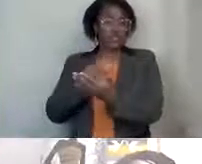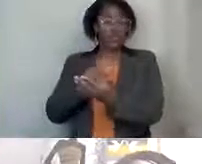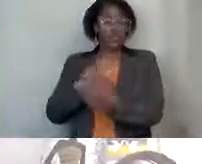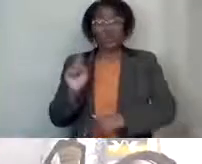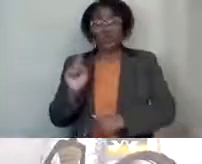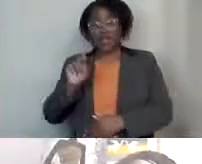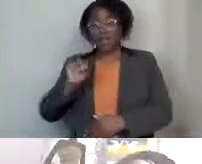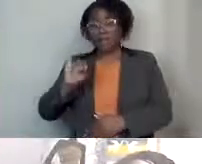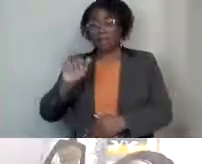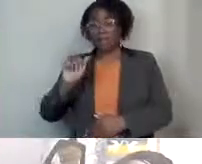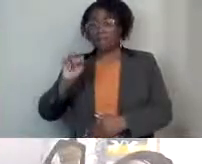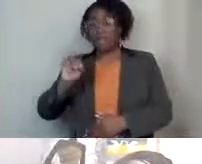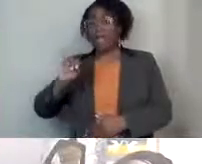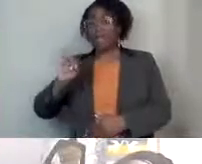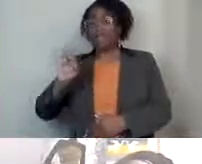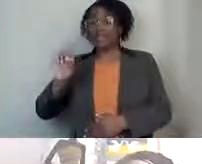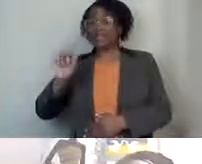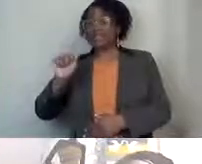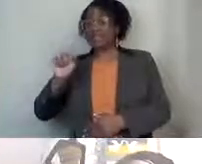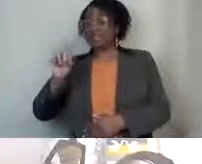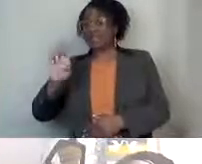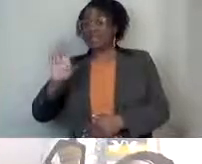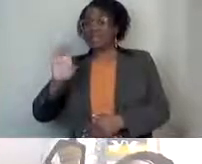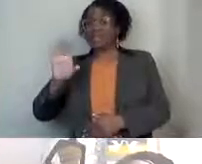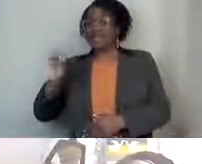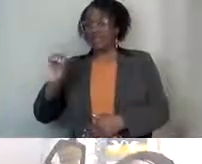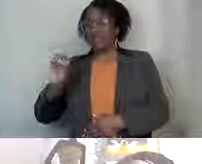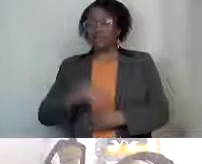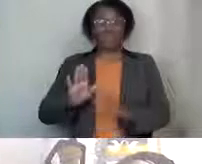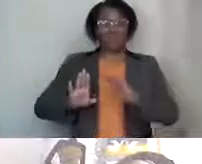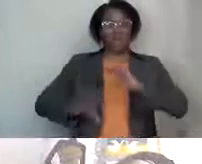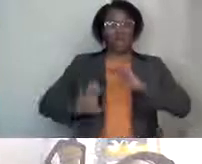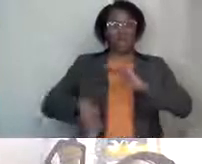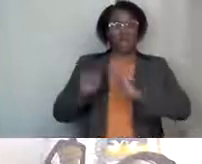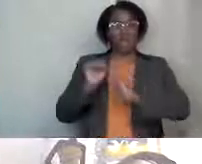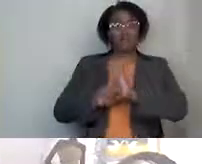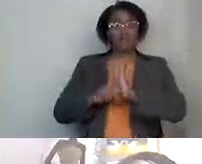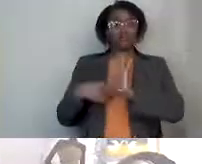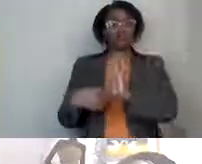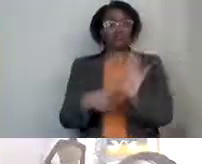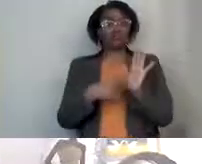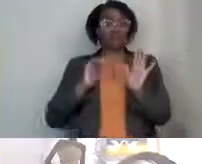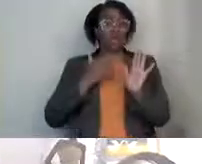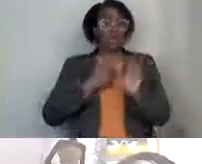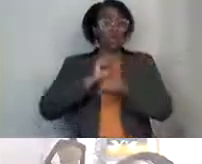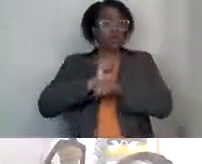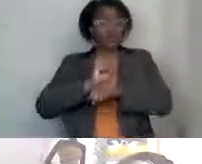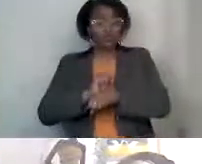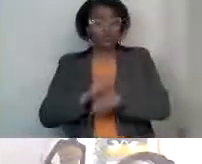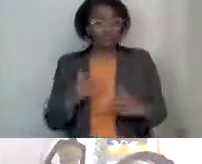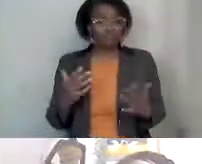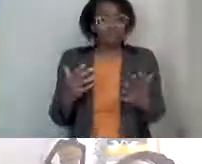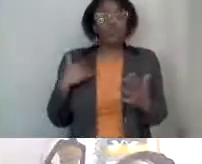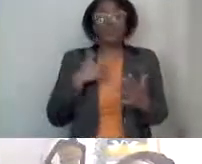Miami-Dade County, the bottom of the state. And truly to really depict the work of Miami Workers Center, we work